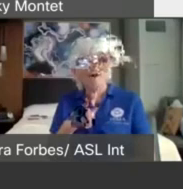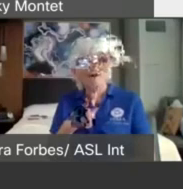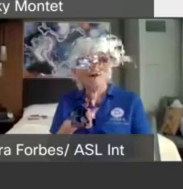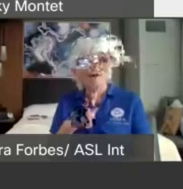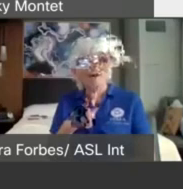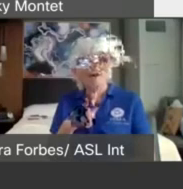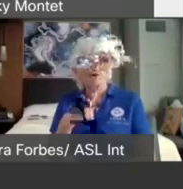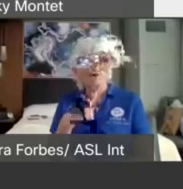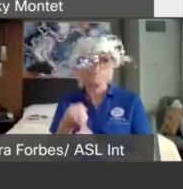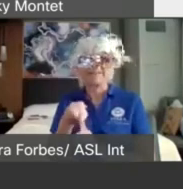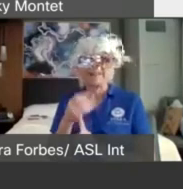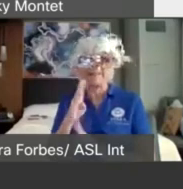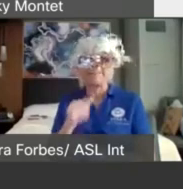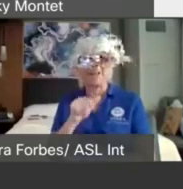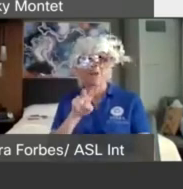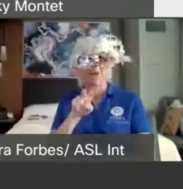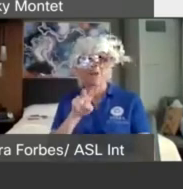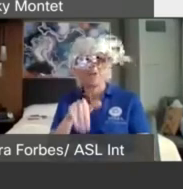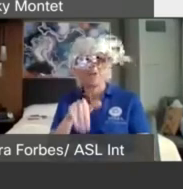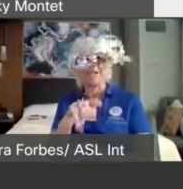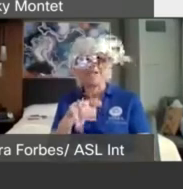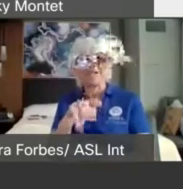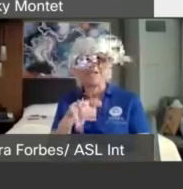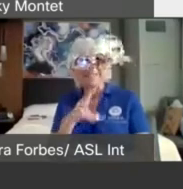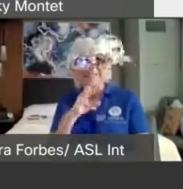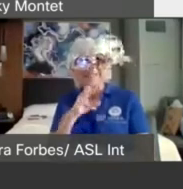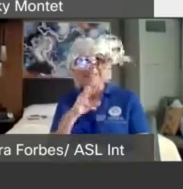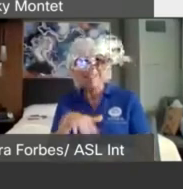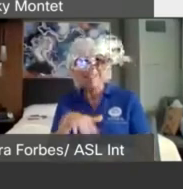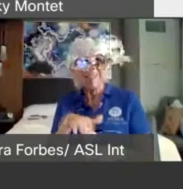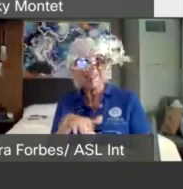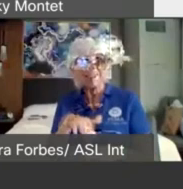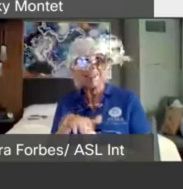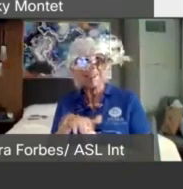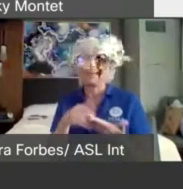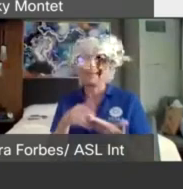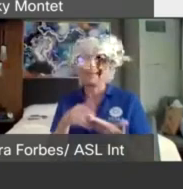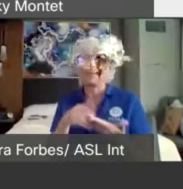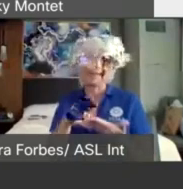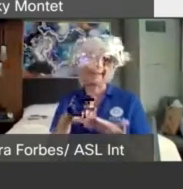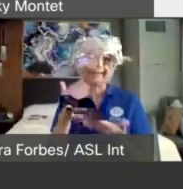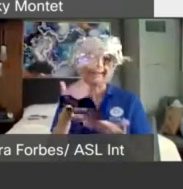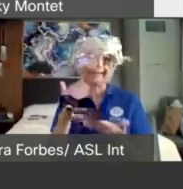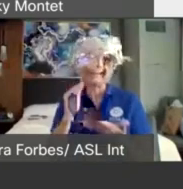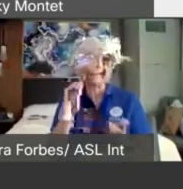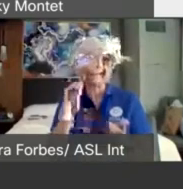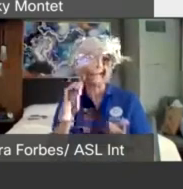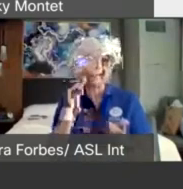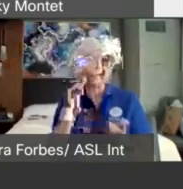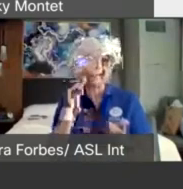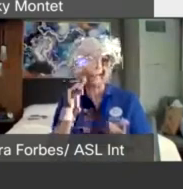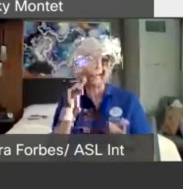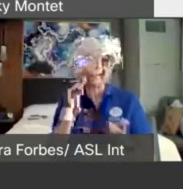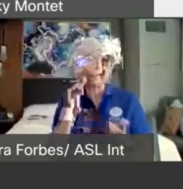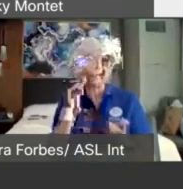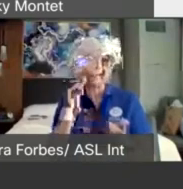impacted by the 2016 flood. So some of these questions sound very familiar. I had to deal with myself,